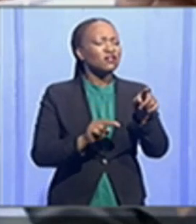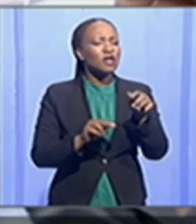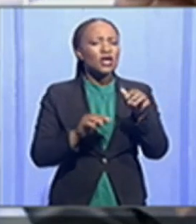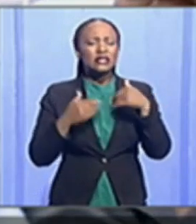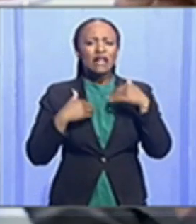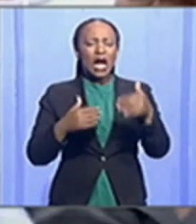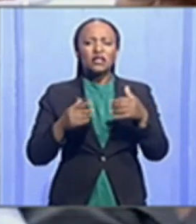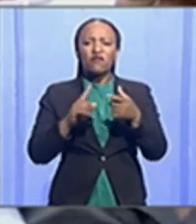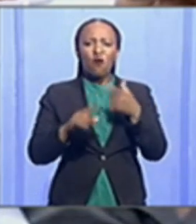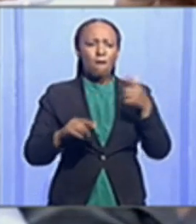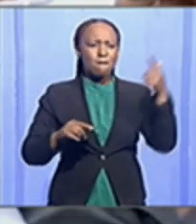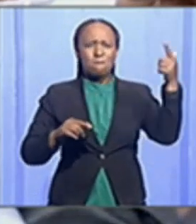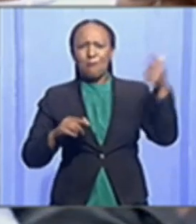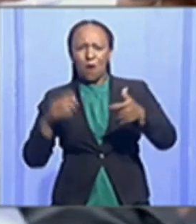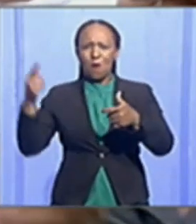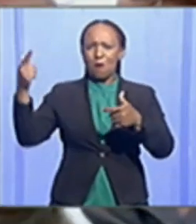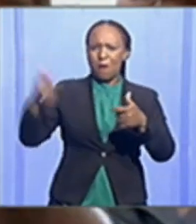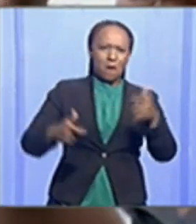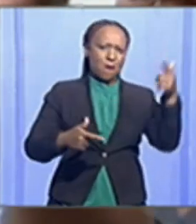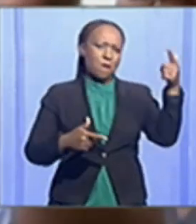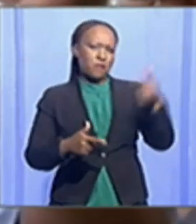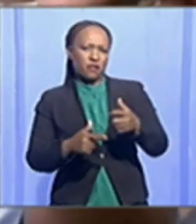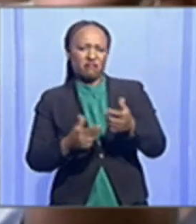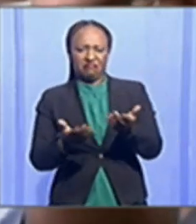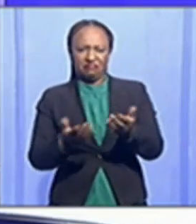them from different angles.